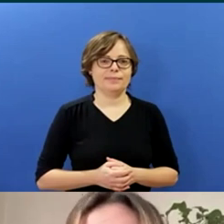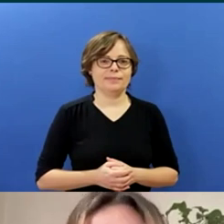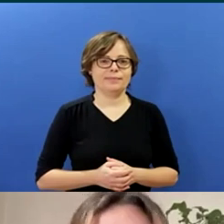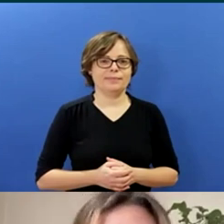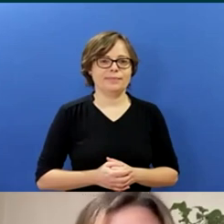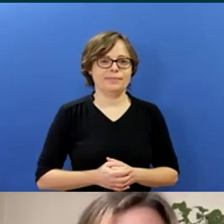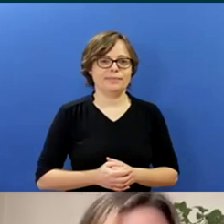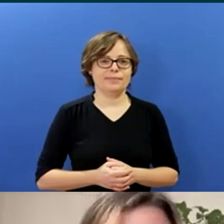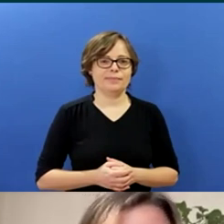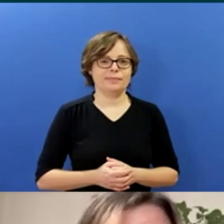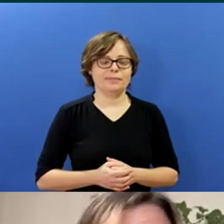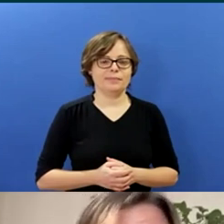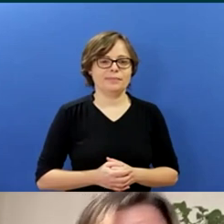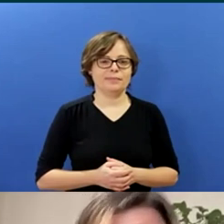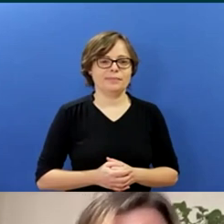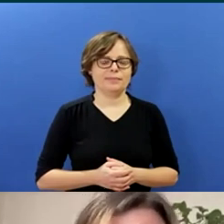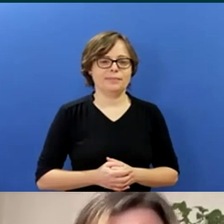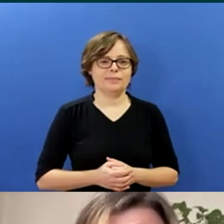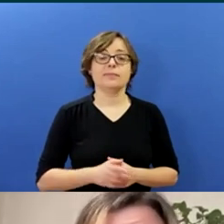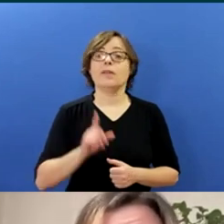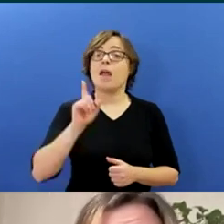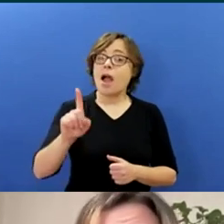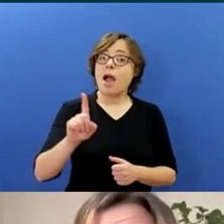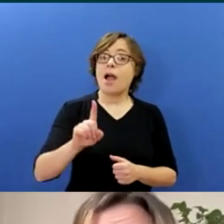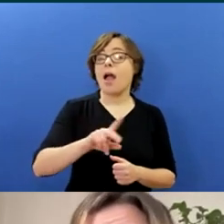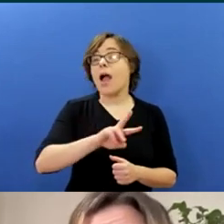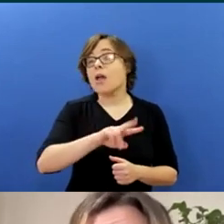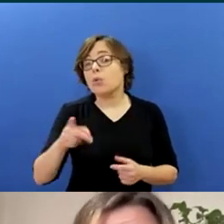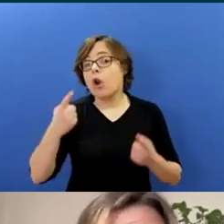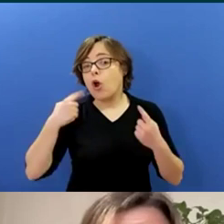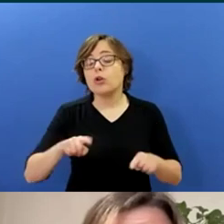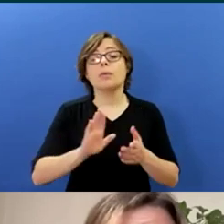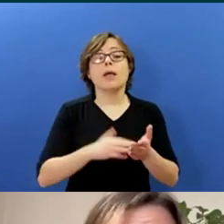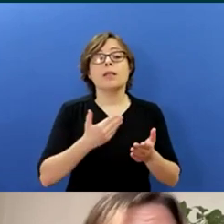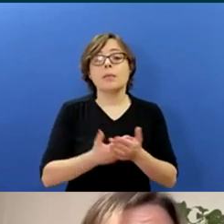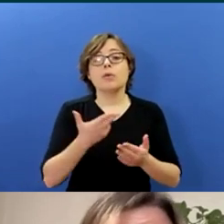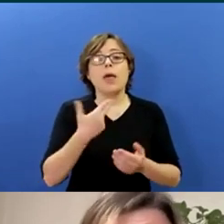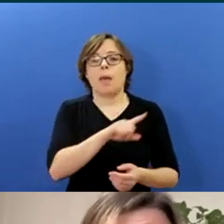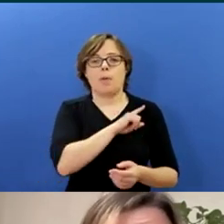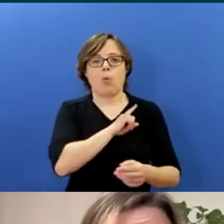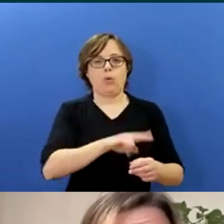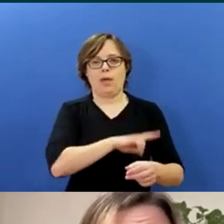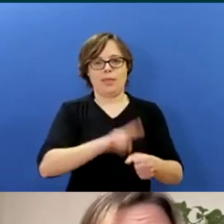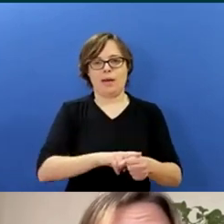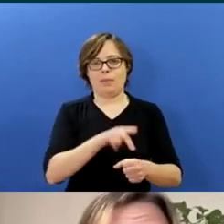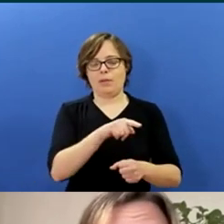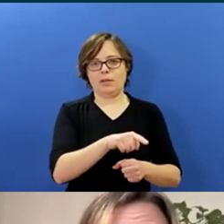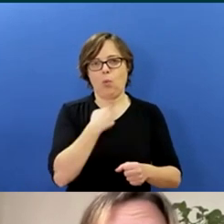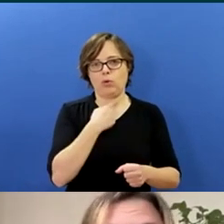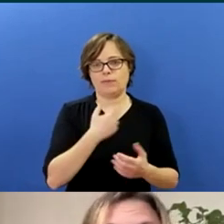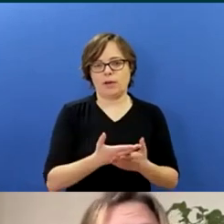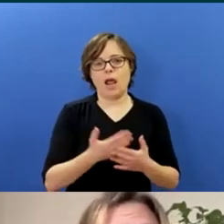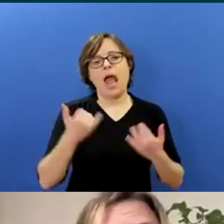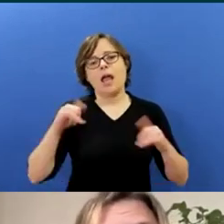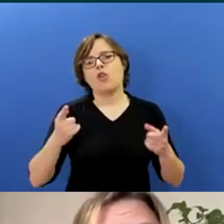And some miss the deadlines of voting, and others simply don't care. So we do